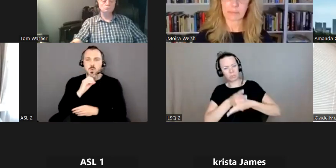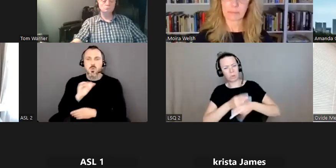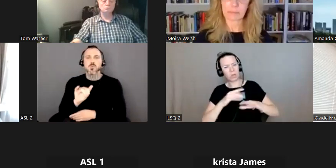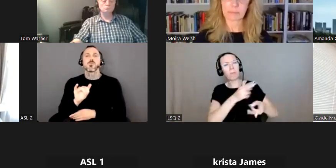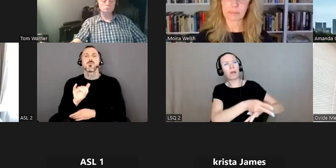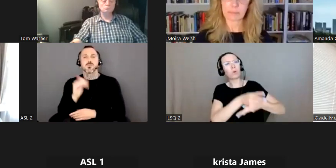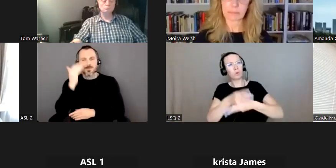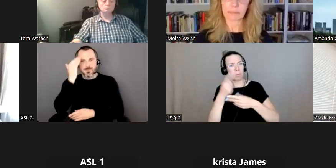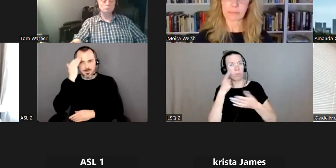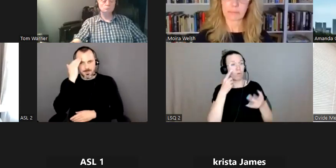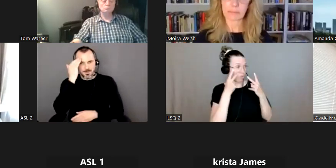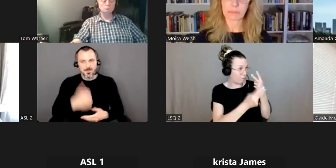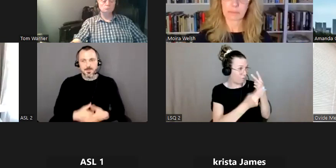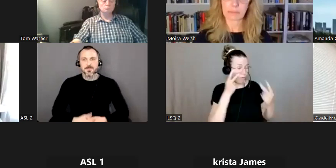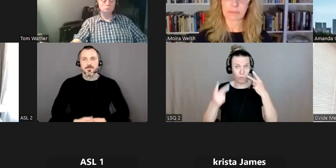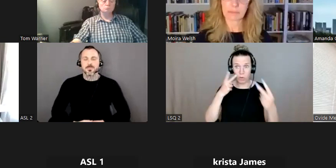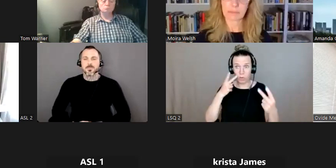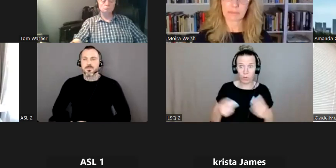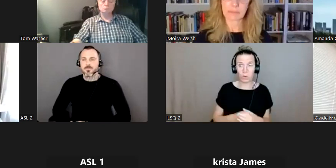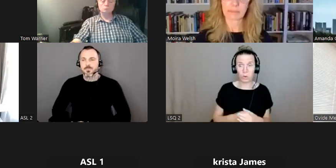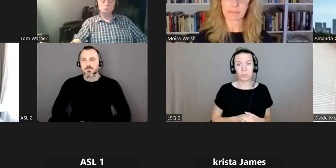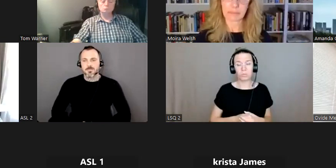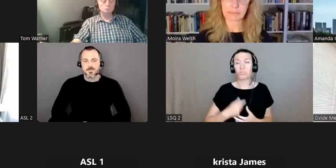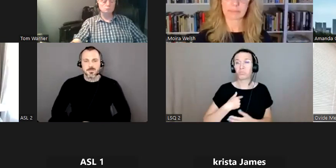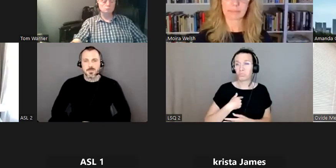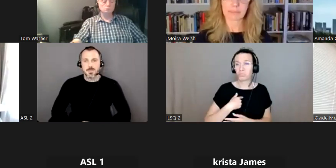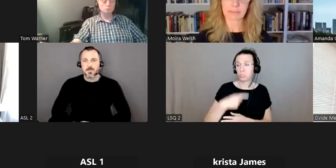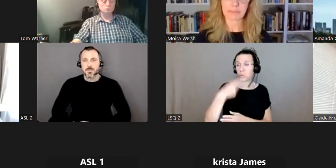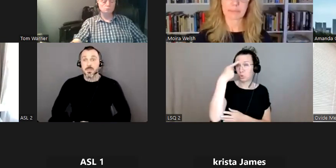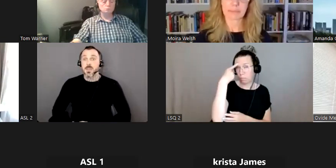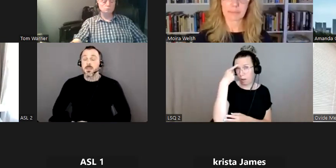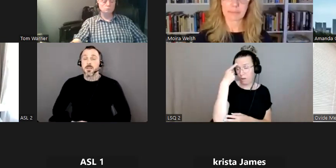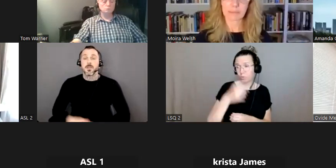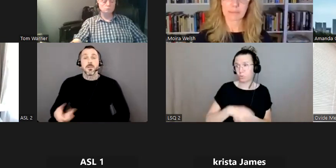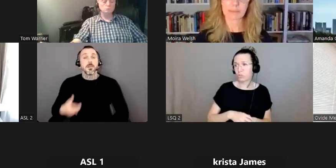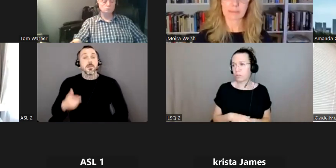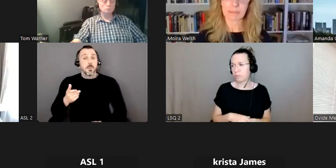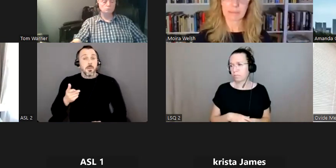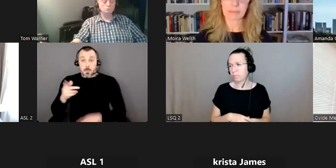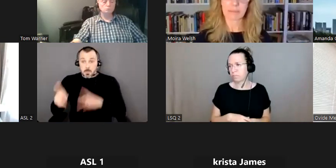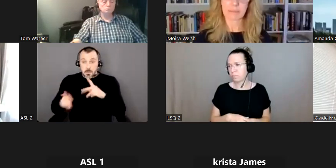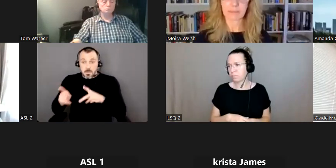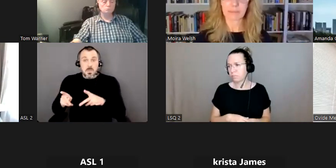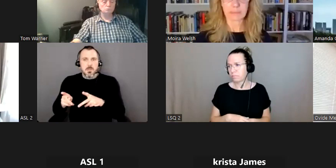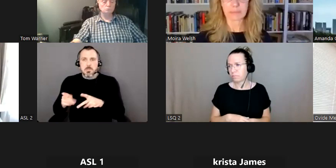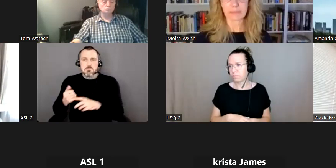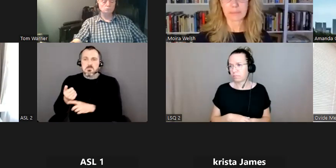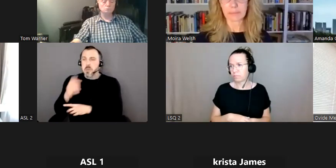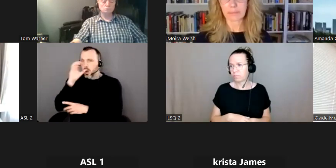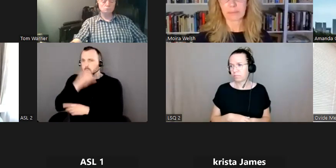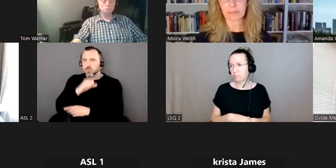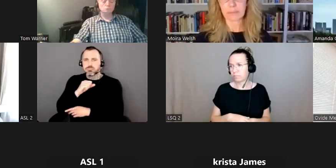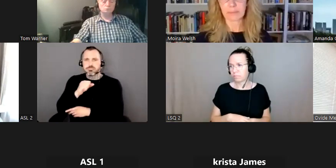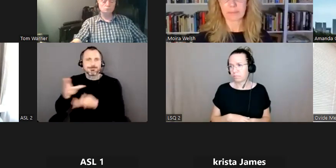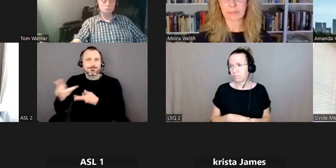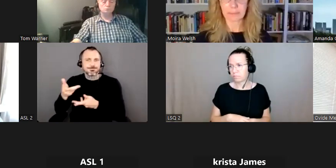are not responsive, it's because we're not engaging with them. We're not asking people to respond. And the more quickly people get